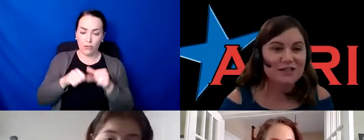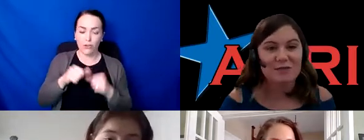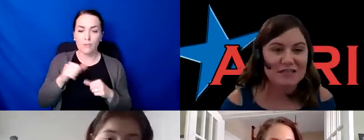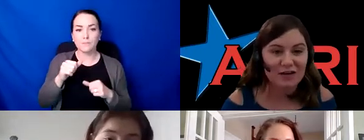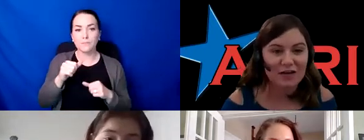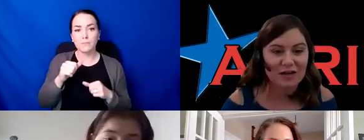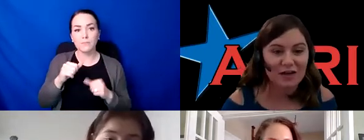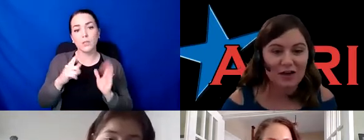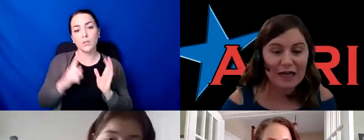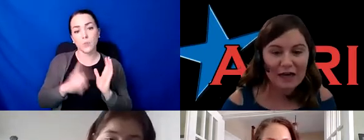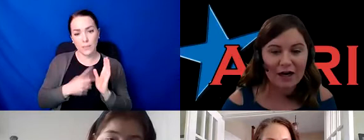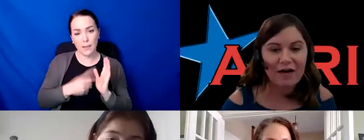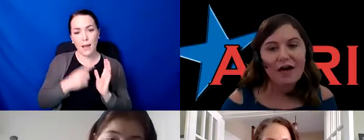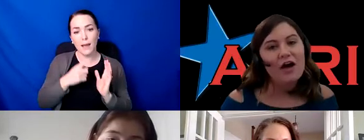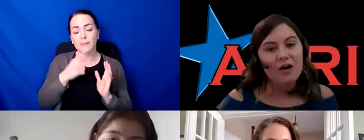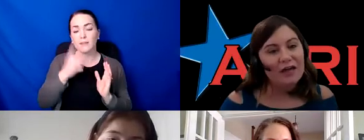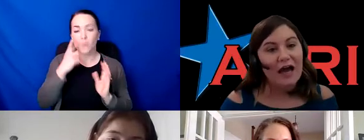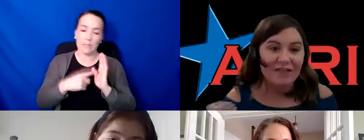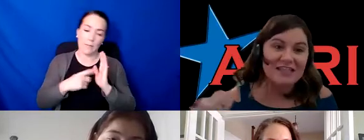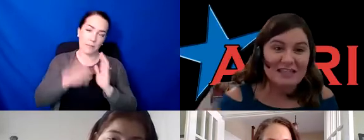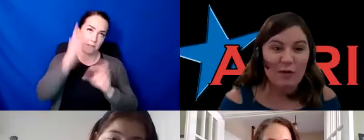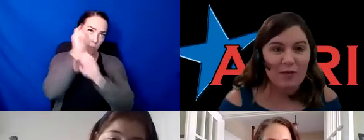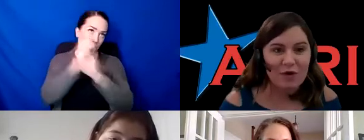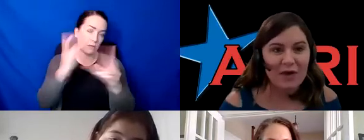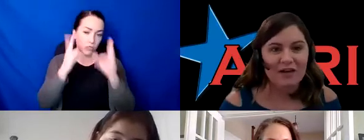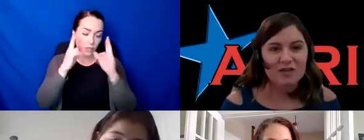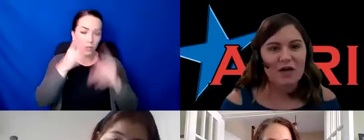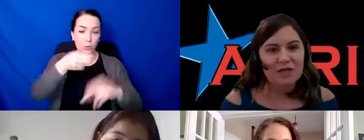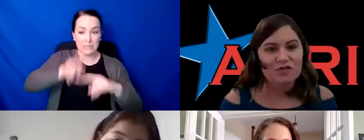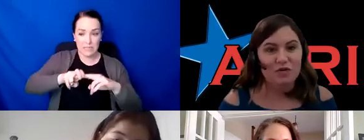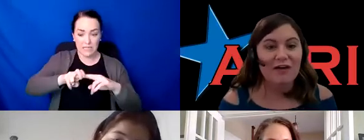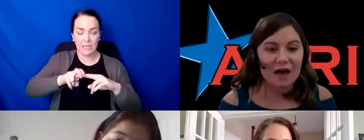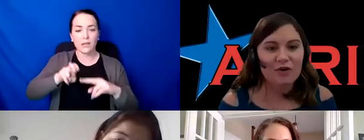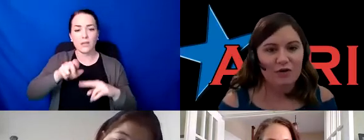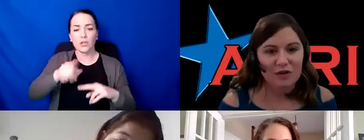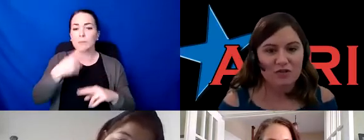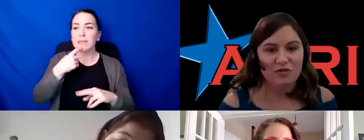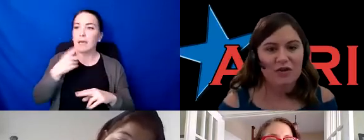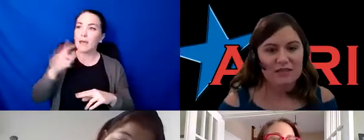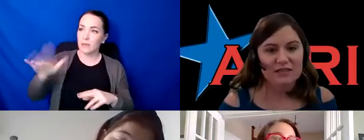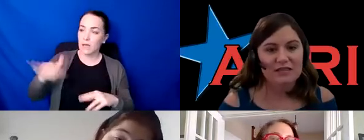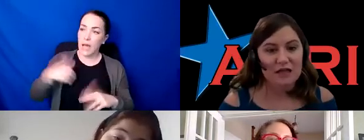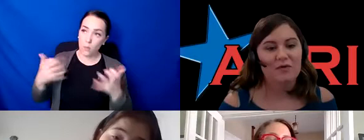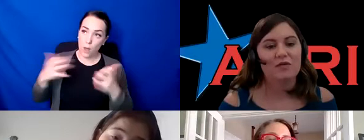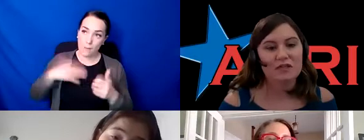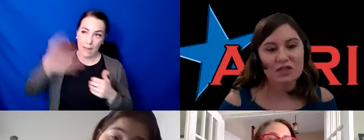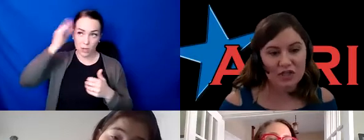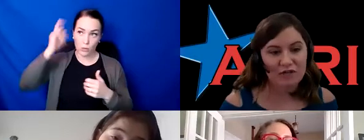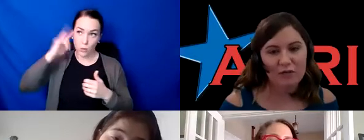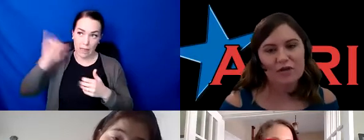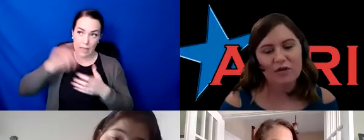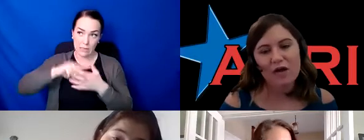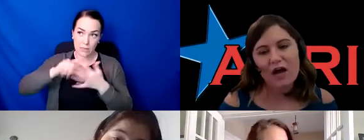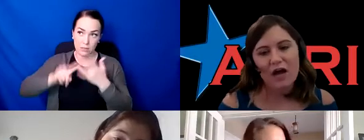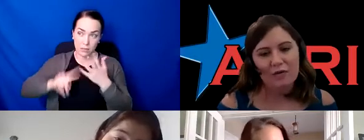the chair and somebody's getting ready to cut your hair, okay, this is how I want my hair. So I'm in control of how you're going to do what this is, and I'm going to share